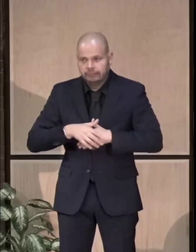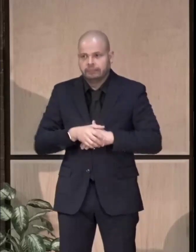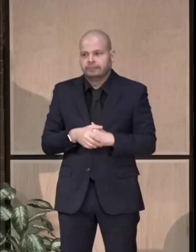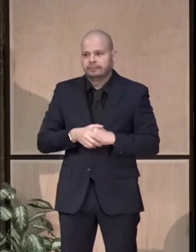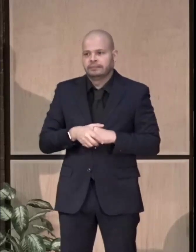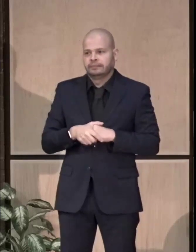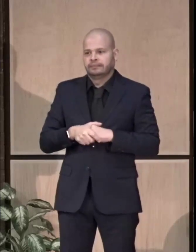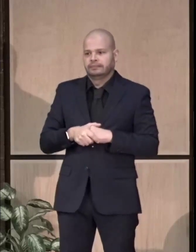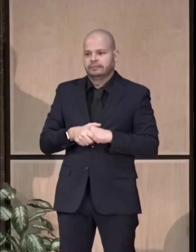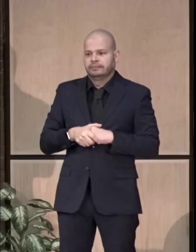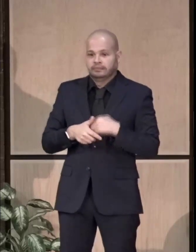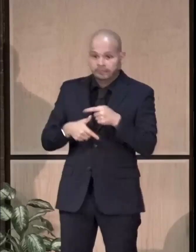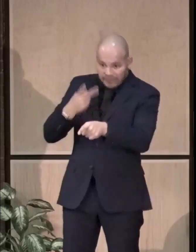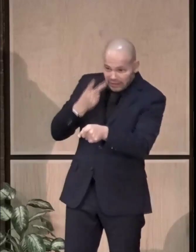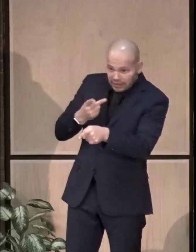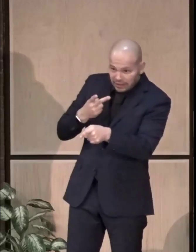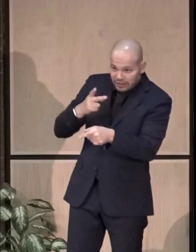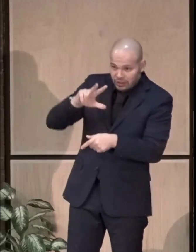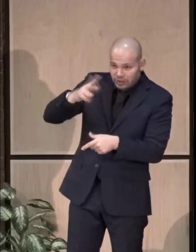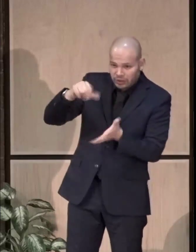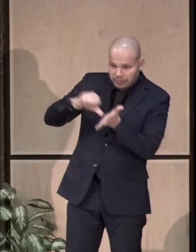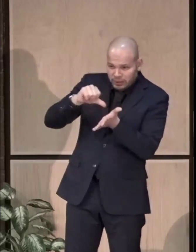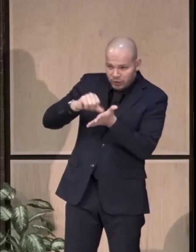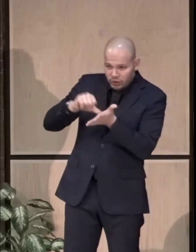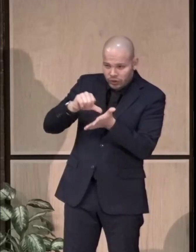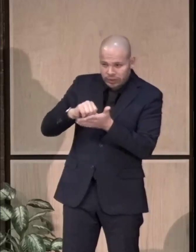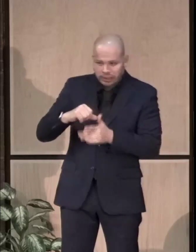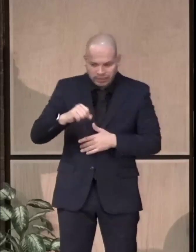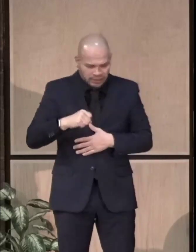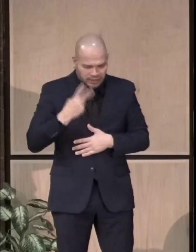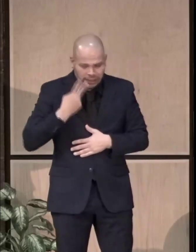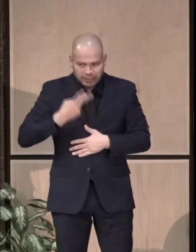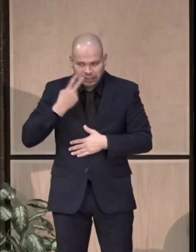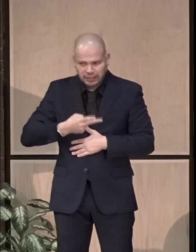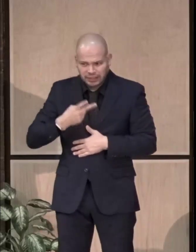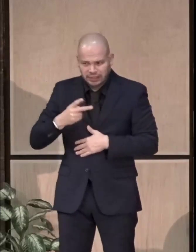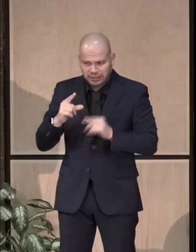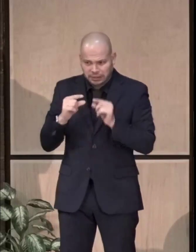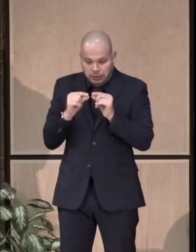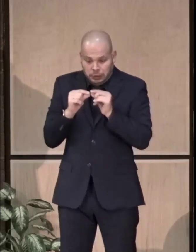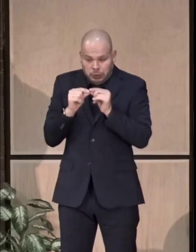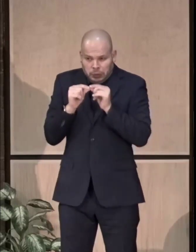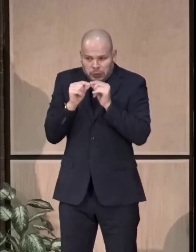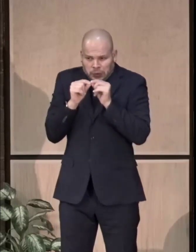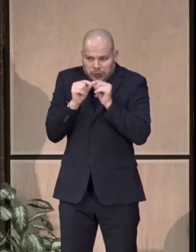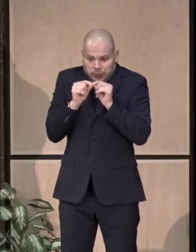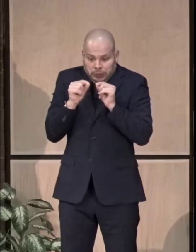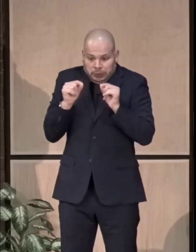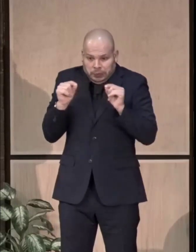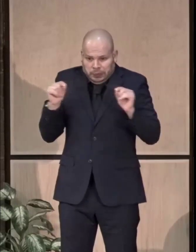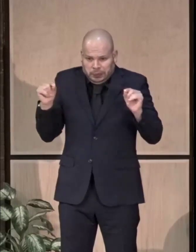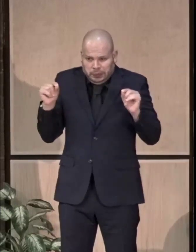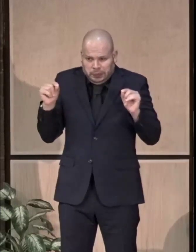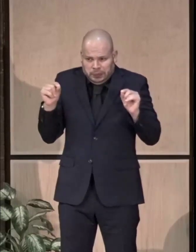You see the third page? Yes, I'm looking at it right now, sir. Okay, it's pretty small. Yes, sir. But it's entitled Developmental